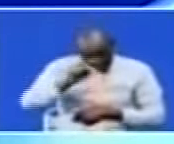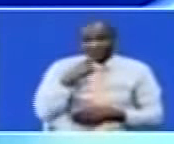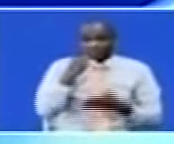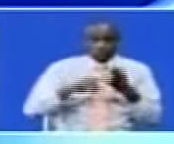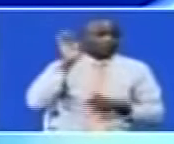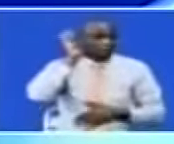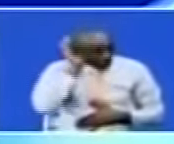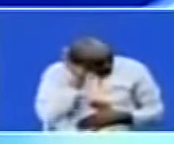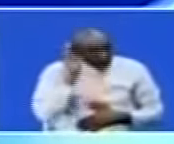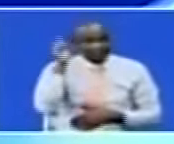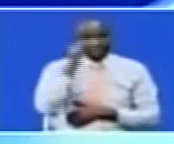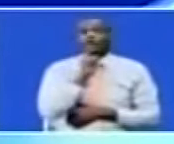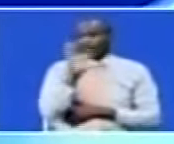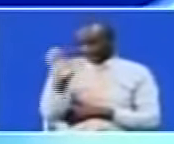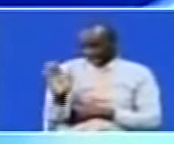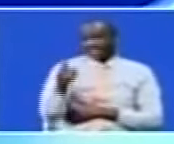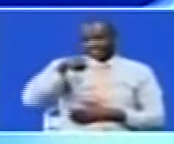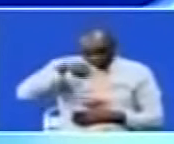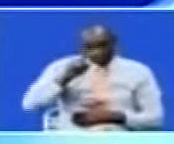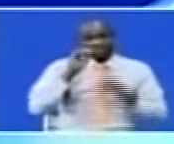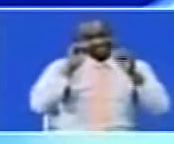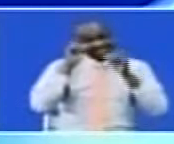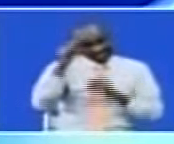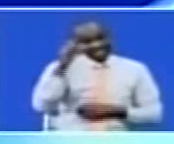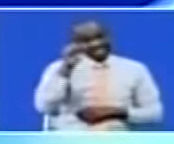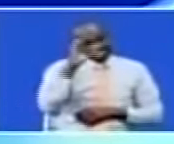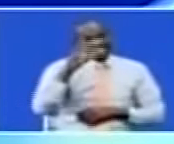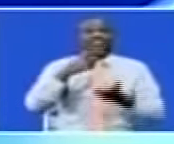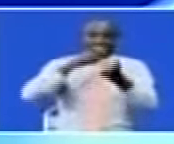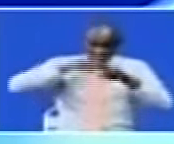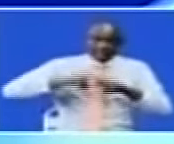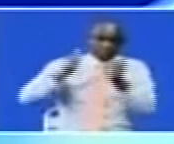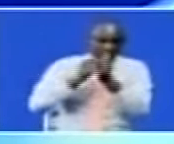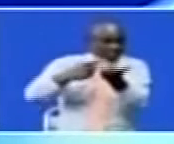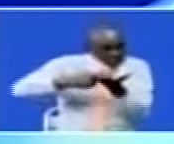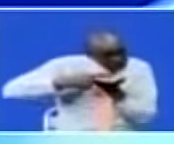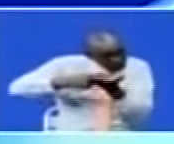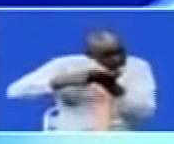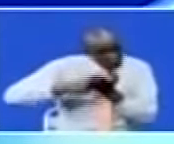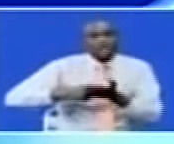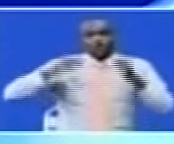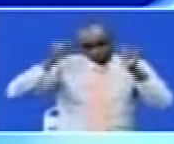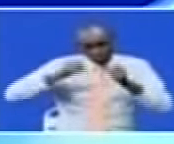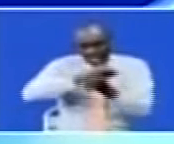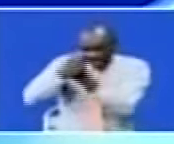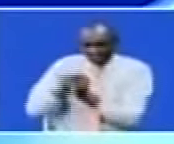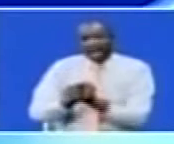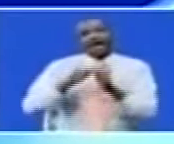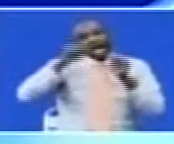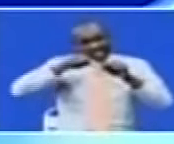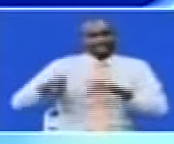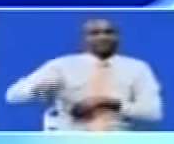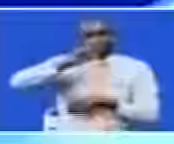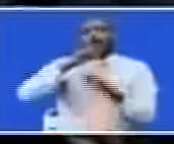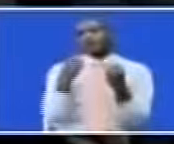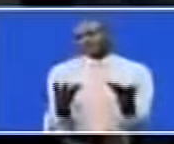a presidential directive that they and the Teacher Service Commission hold talks towards a new collective bargaining agreement.